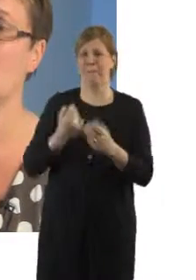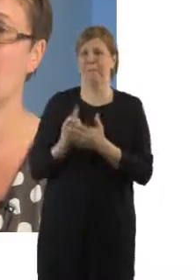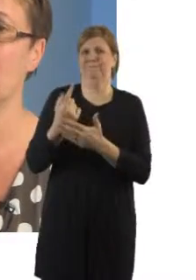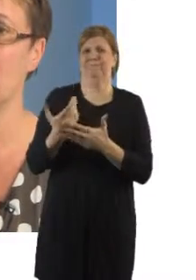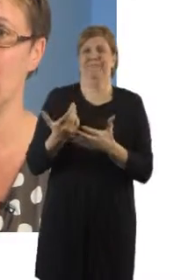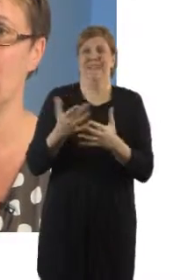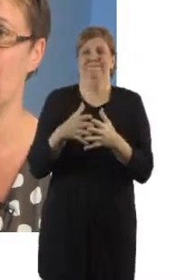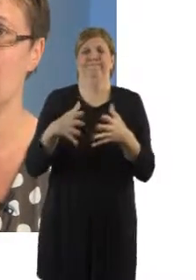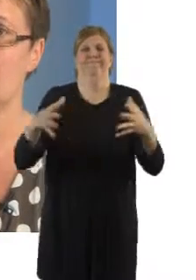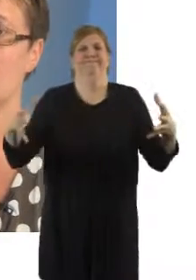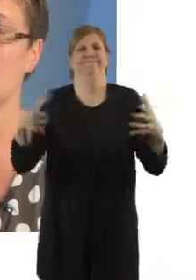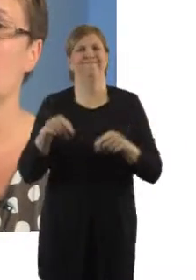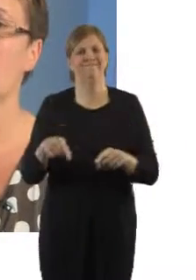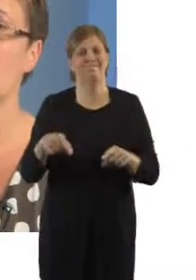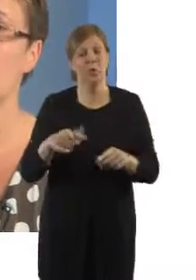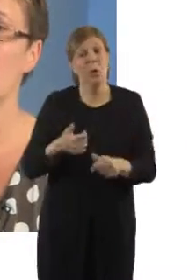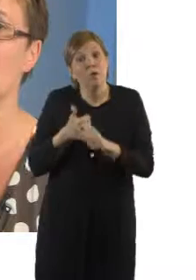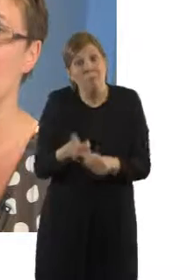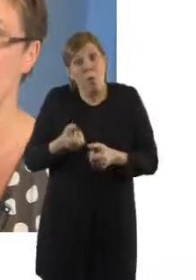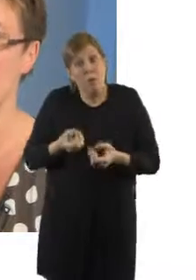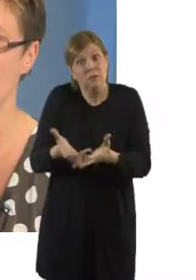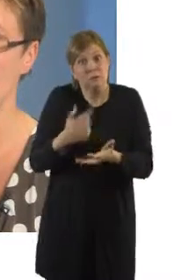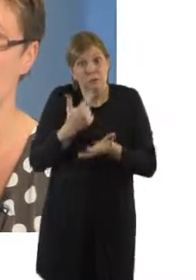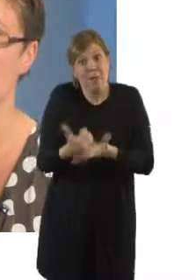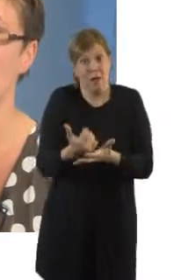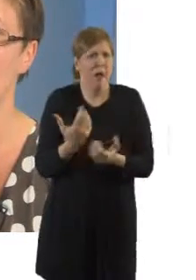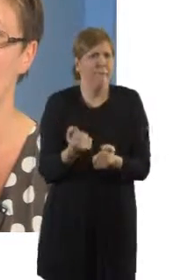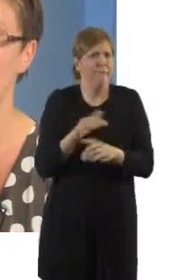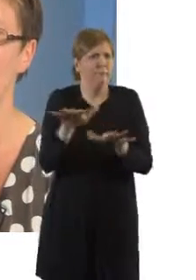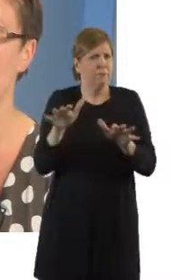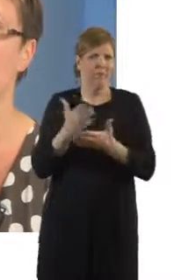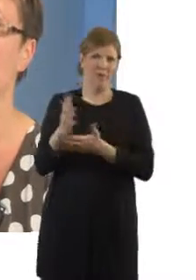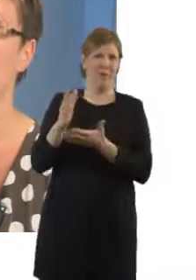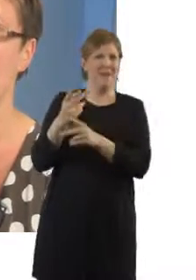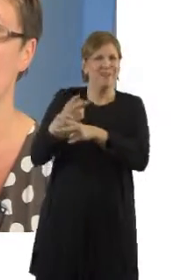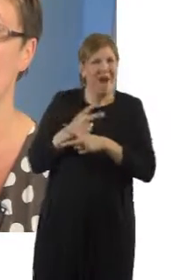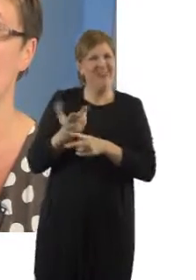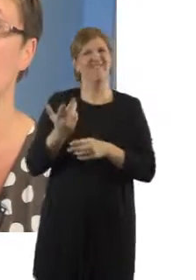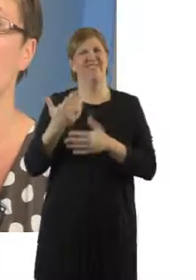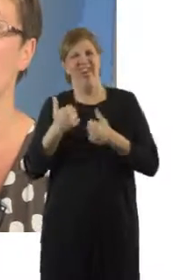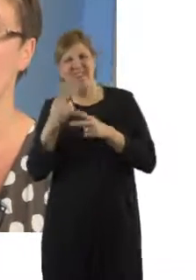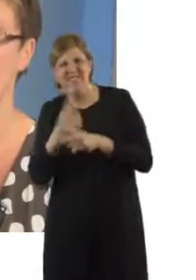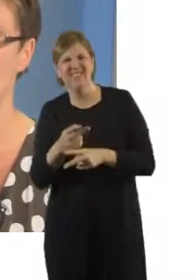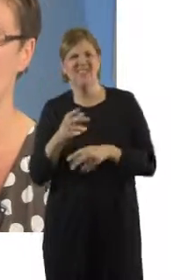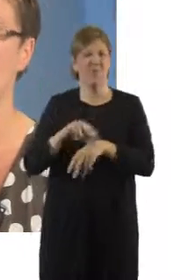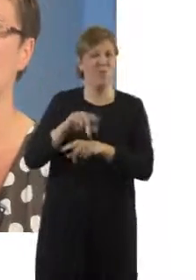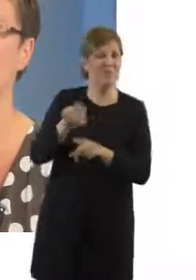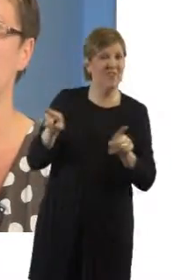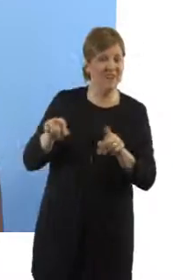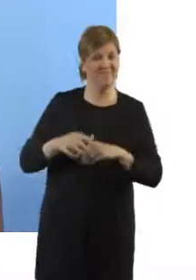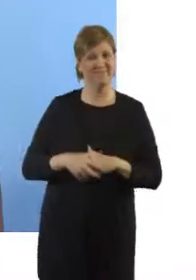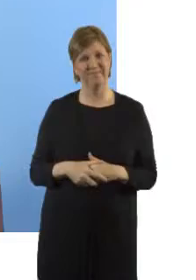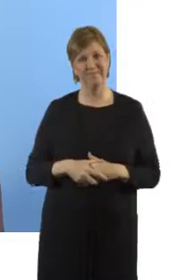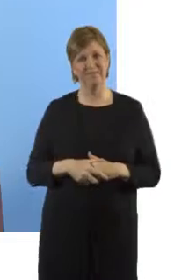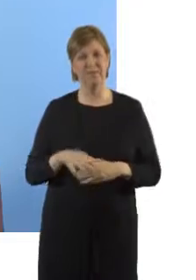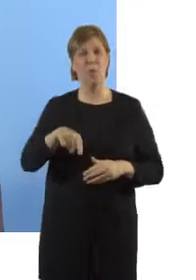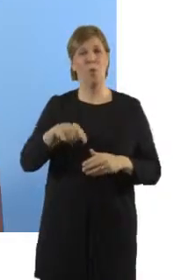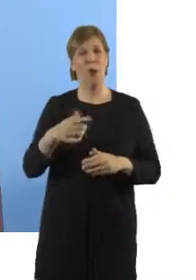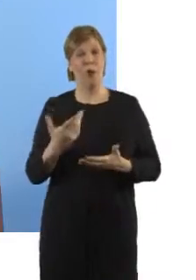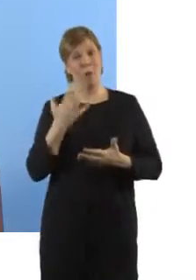begins or can escalate. Support and advice is available from the midwife, health visitor or GP. The